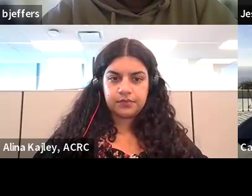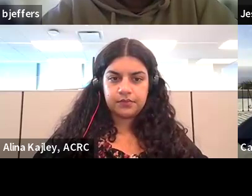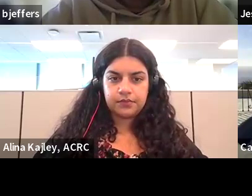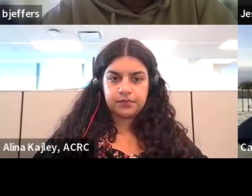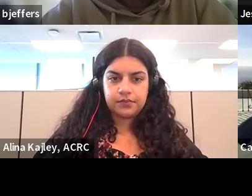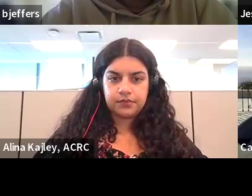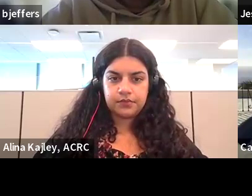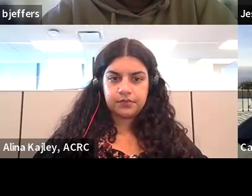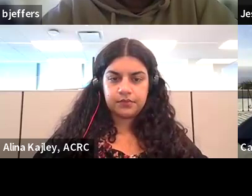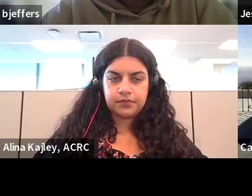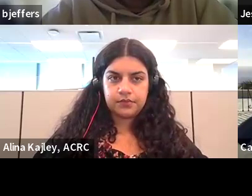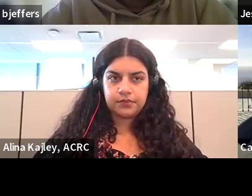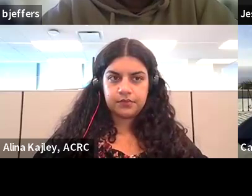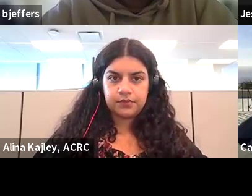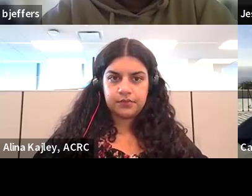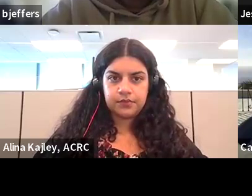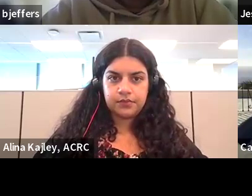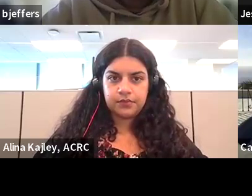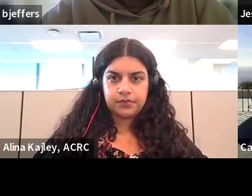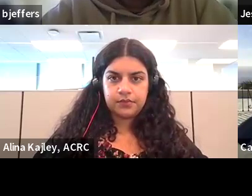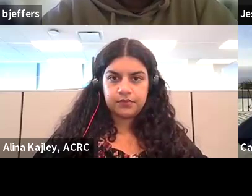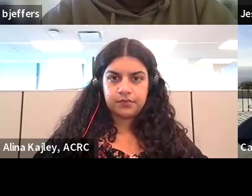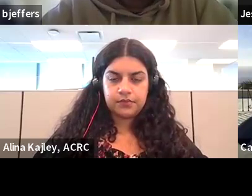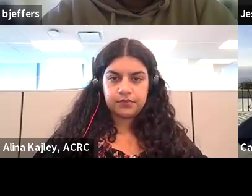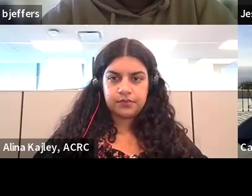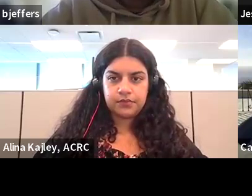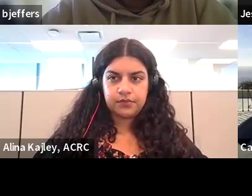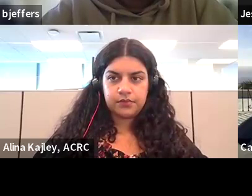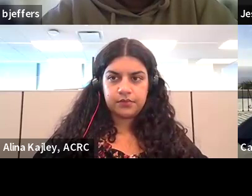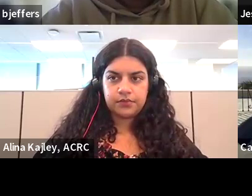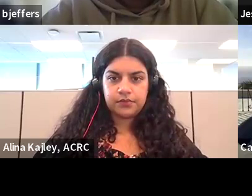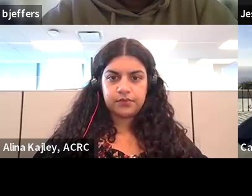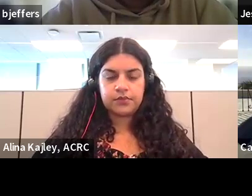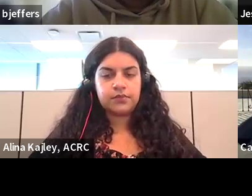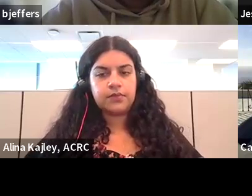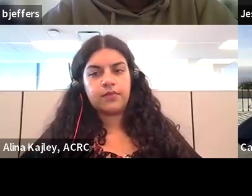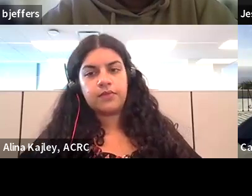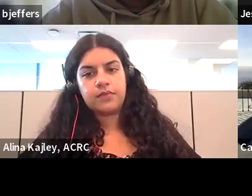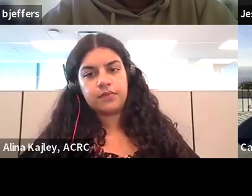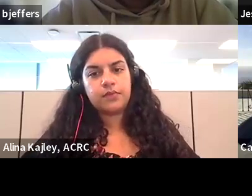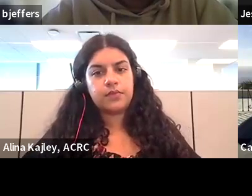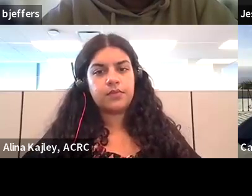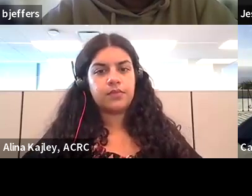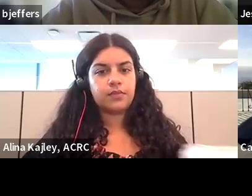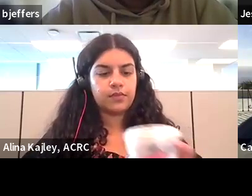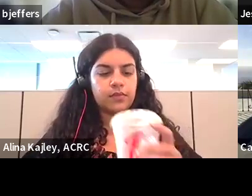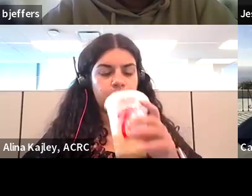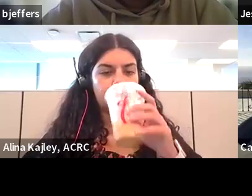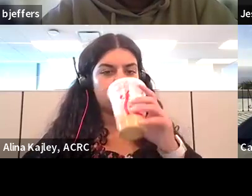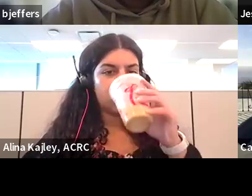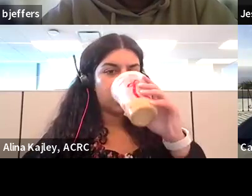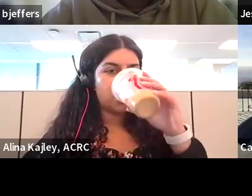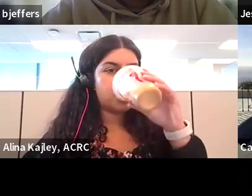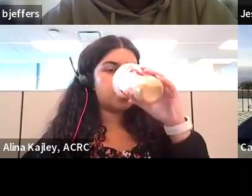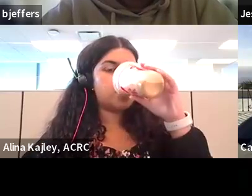to do pictures with Santa and Mrs. Claus. And then we have like a snack area. And that's where we just have tables and